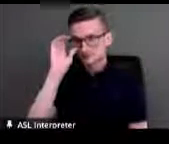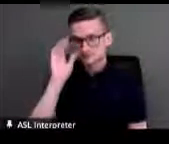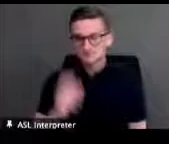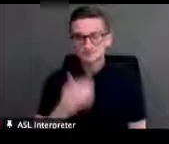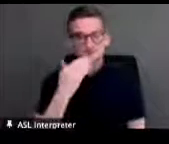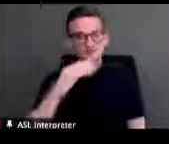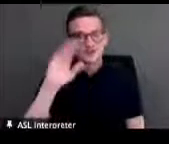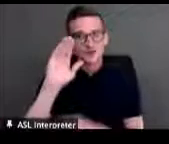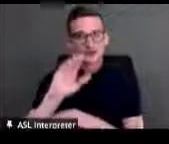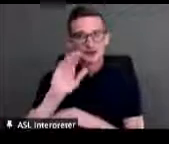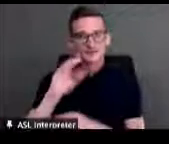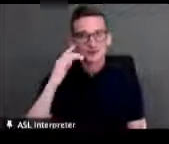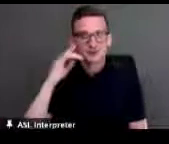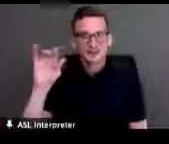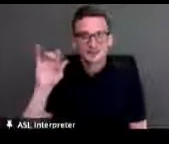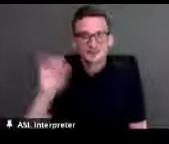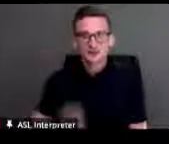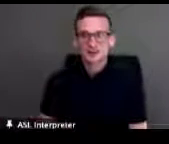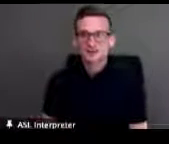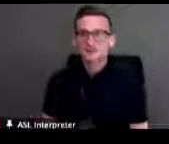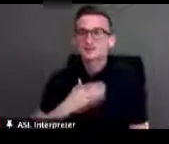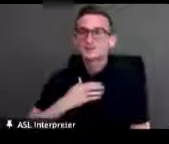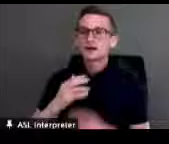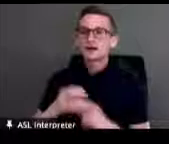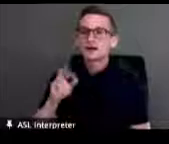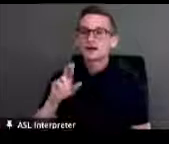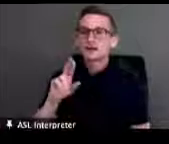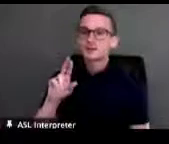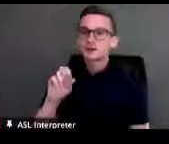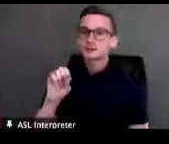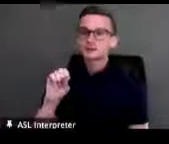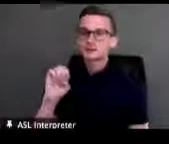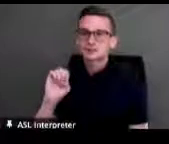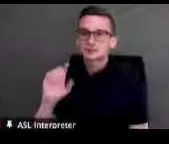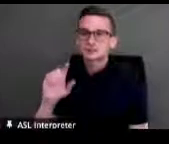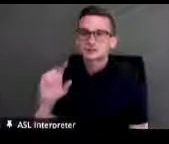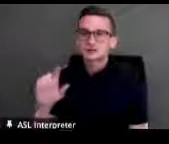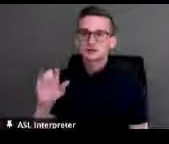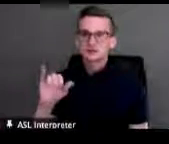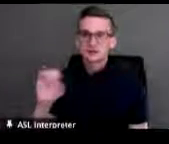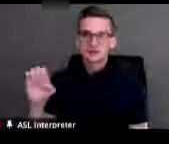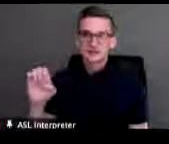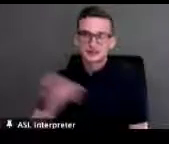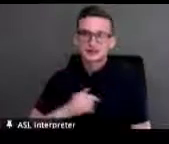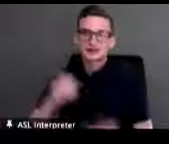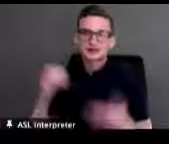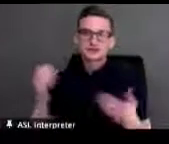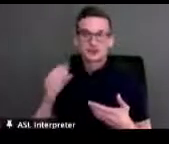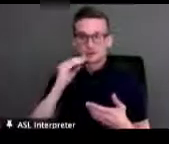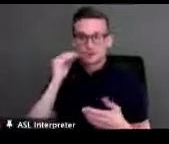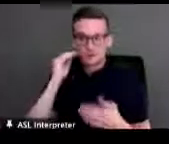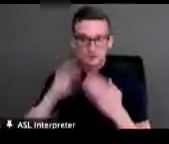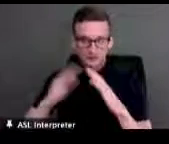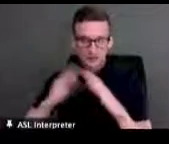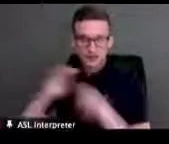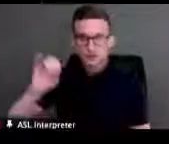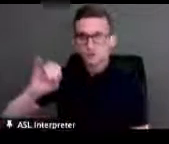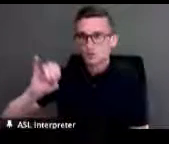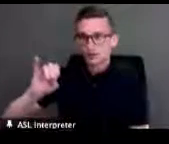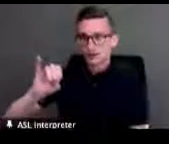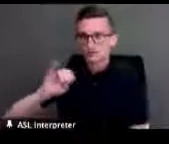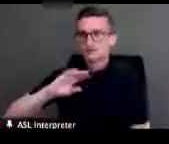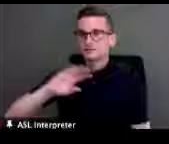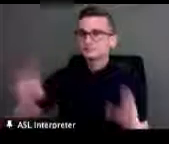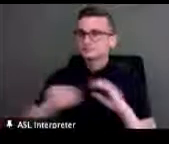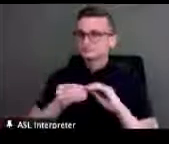Good afternoon, California. And my name is Russell Yee. I'm here in my hometown of Oakland. And all 14 of us